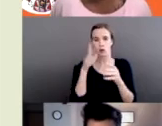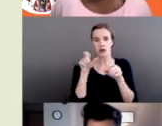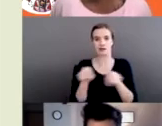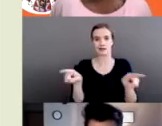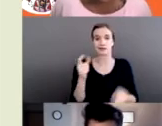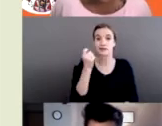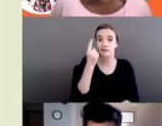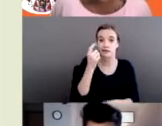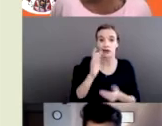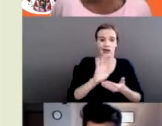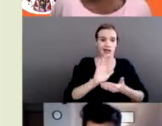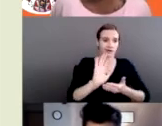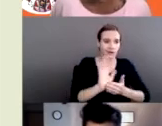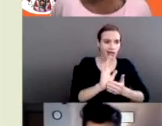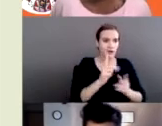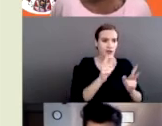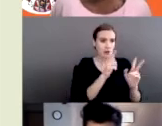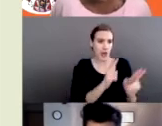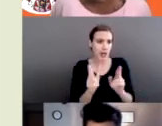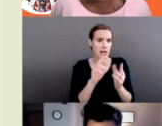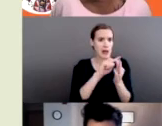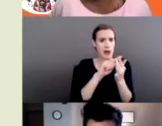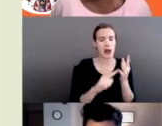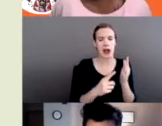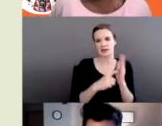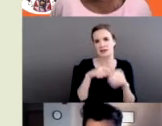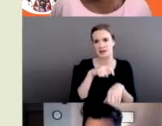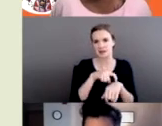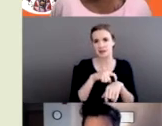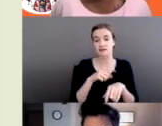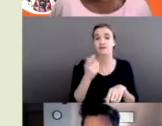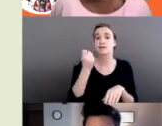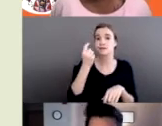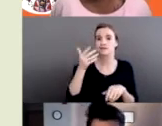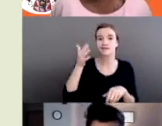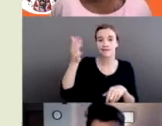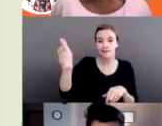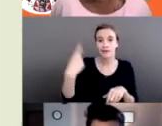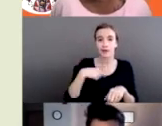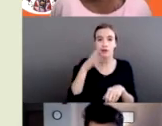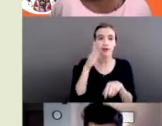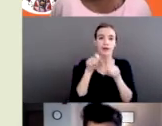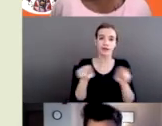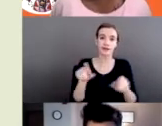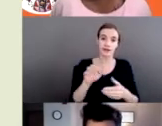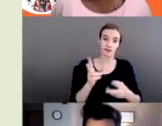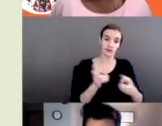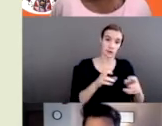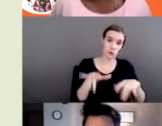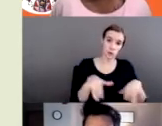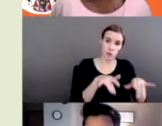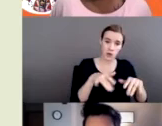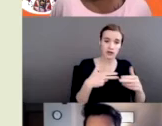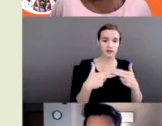and rendering pieces take a little while, but I promise you, you'll have recordings, you'll have slides, you'll have resources, so that's